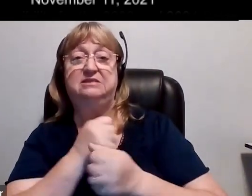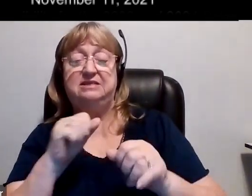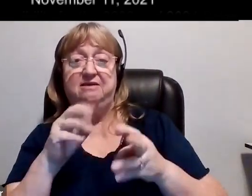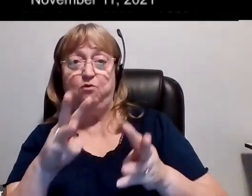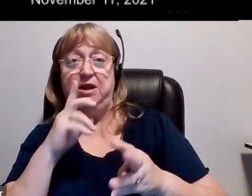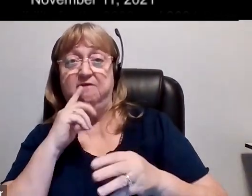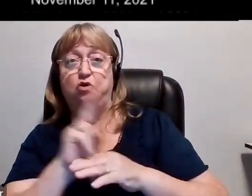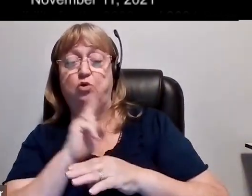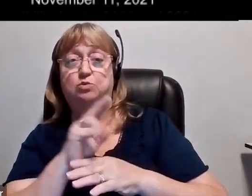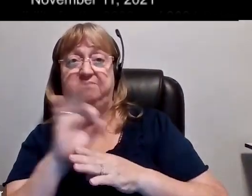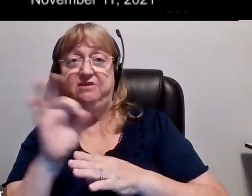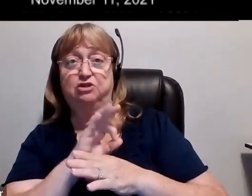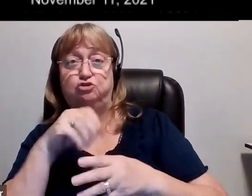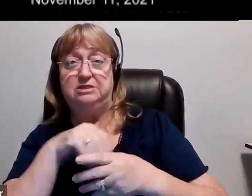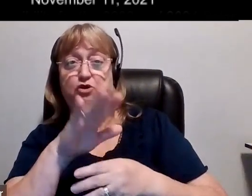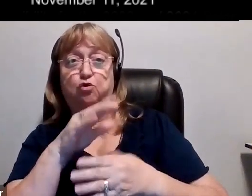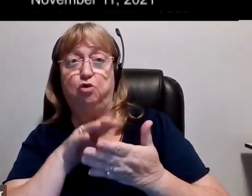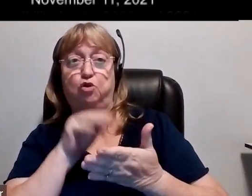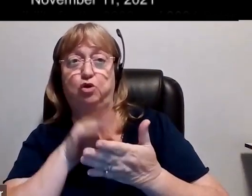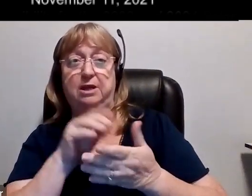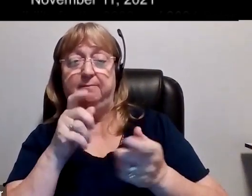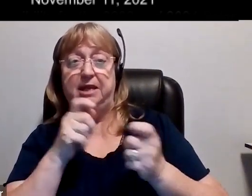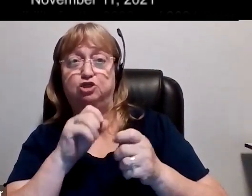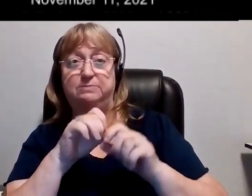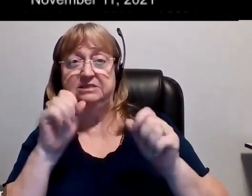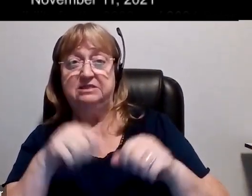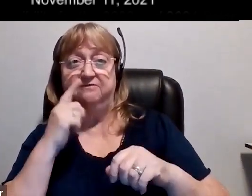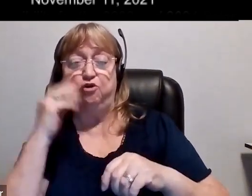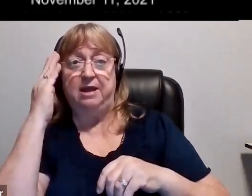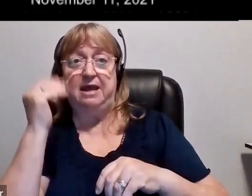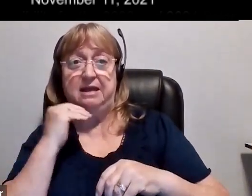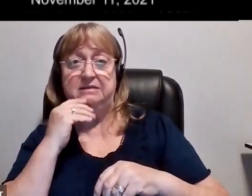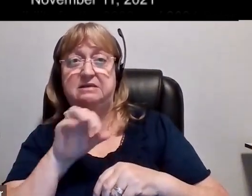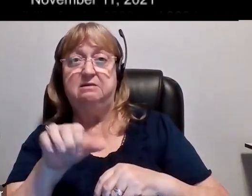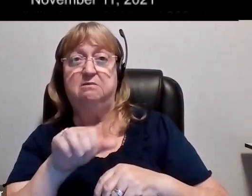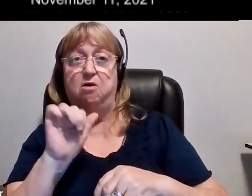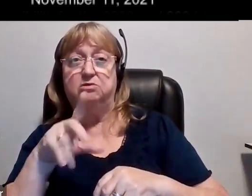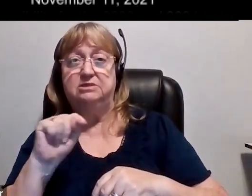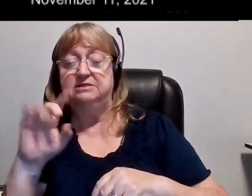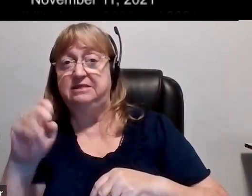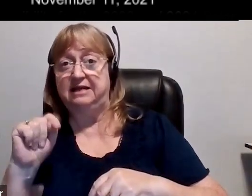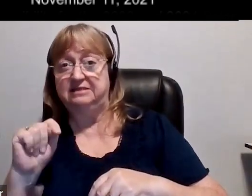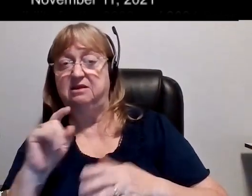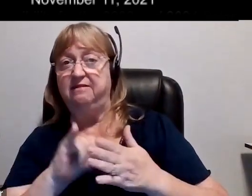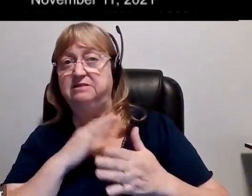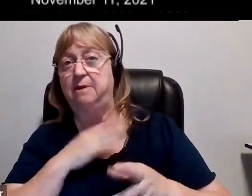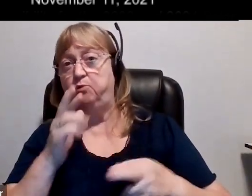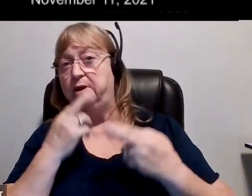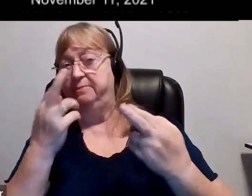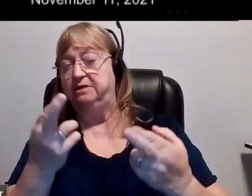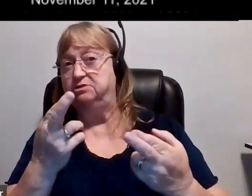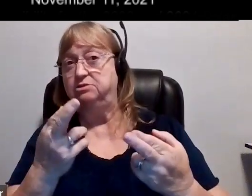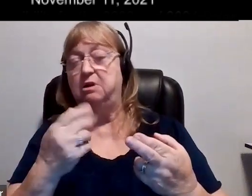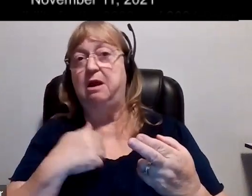built-in features in your learning management system for headings and alternative text and so forth. And so that's what I would recommend, to go that way. I've never